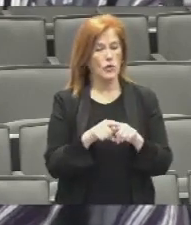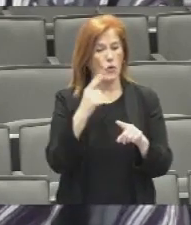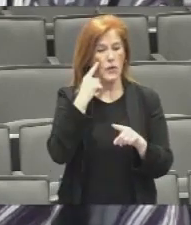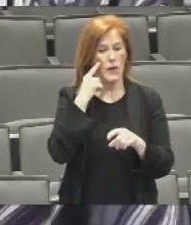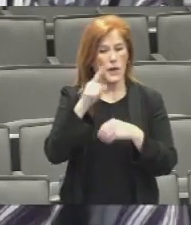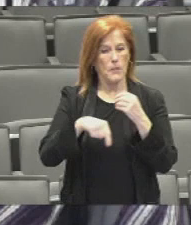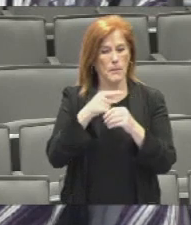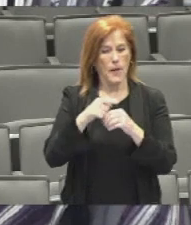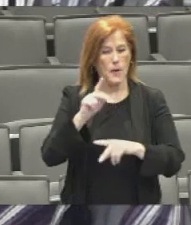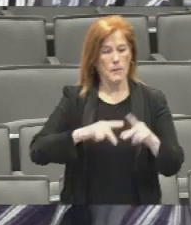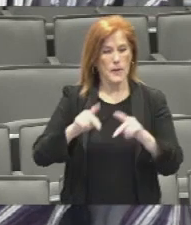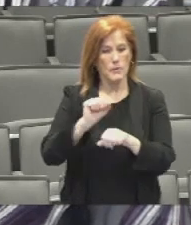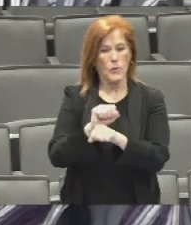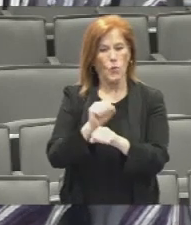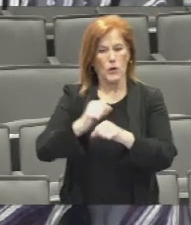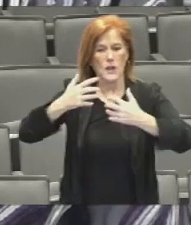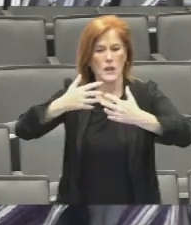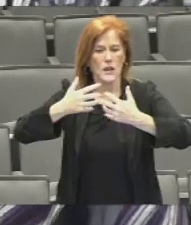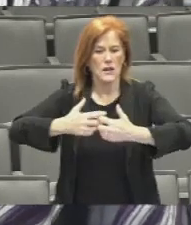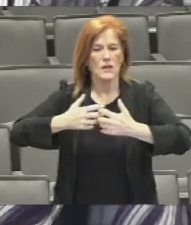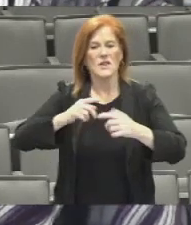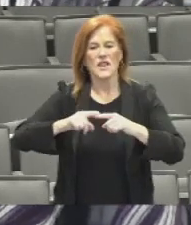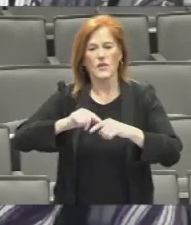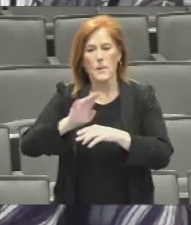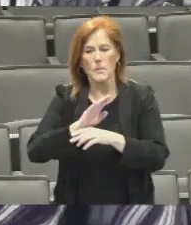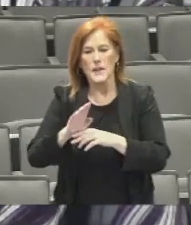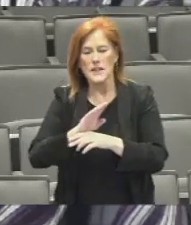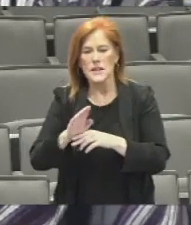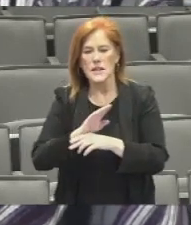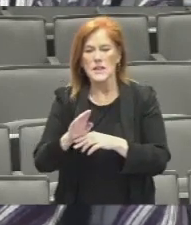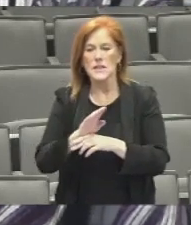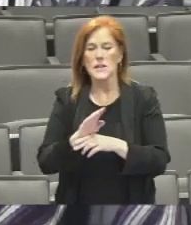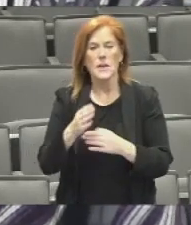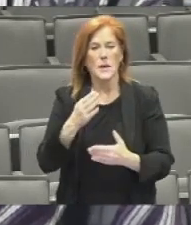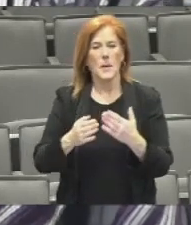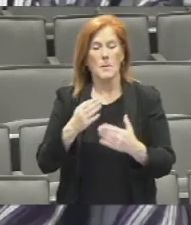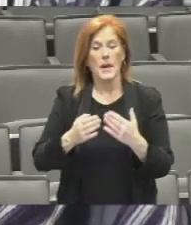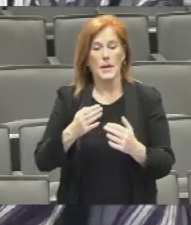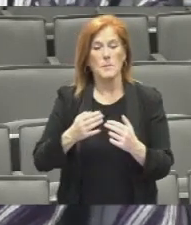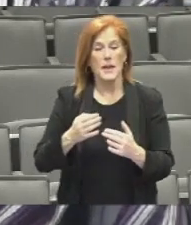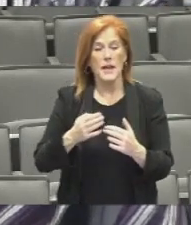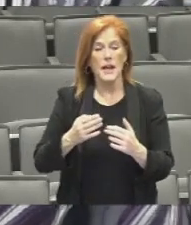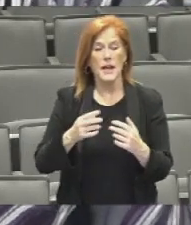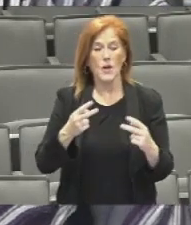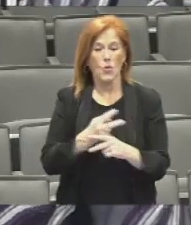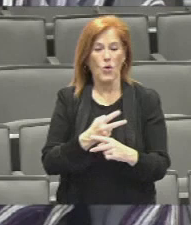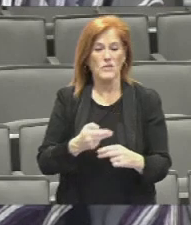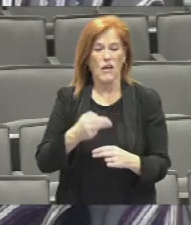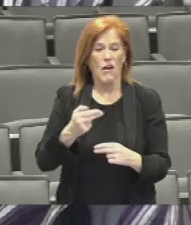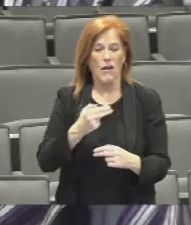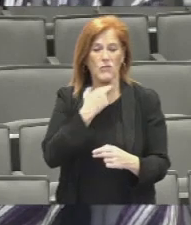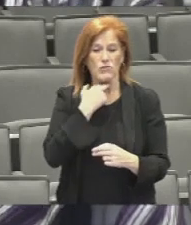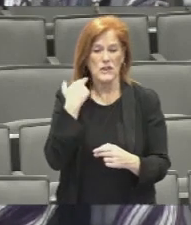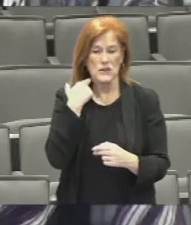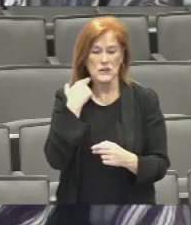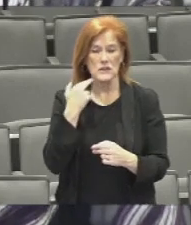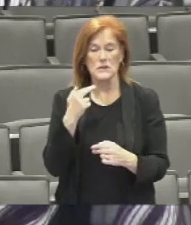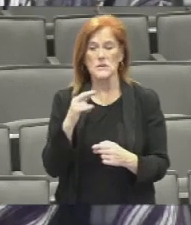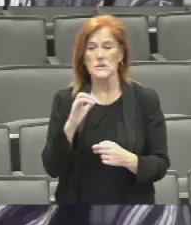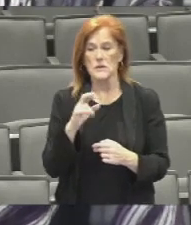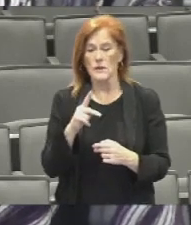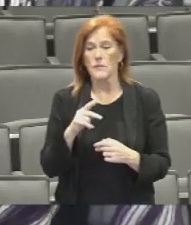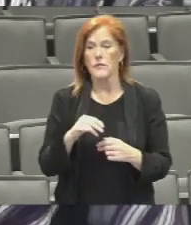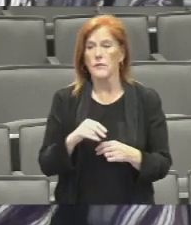in industries where it is a little bit where they are at a higher risk. And so at this time,